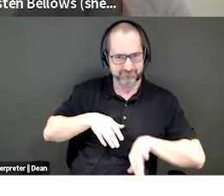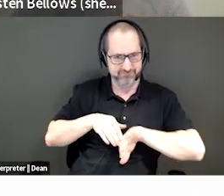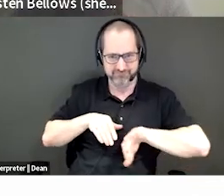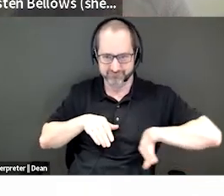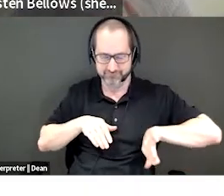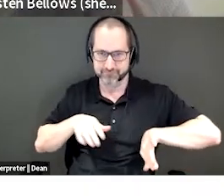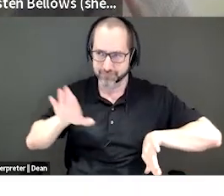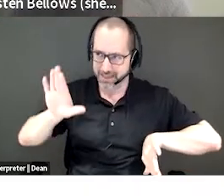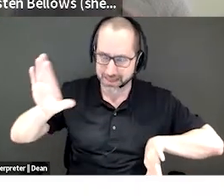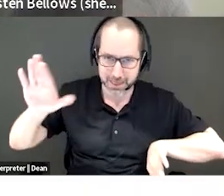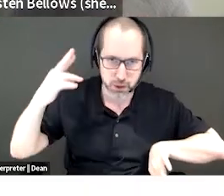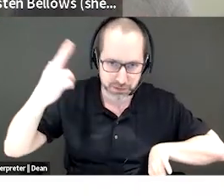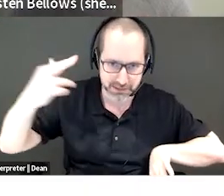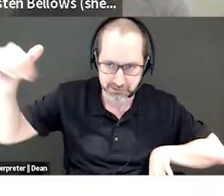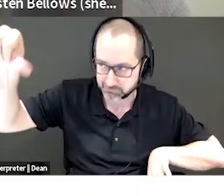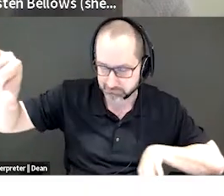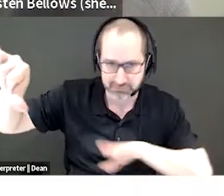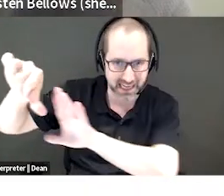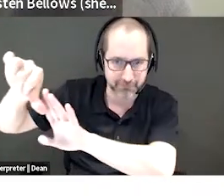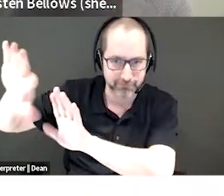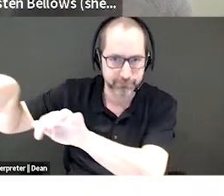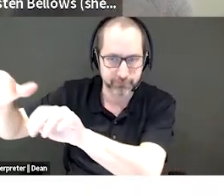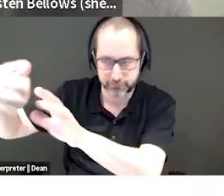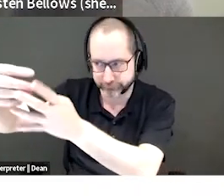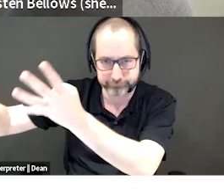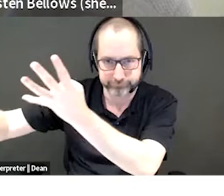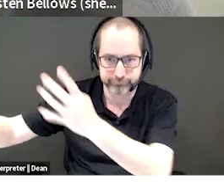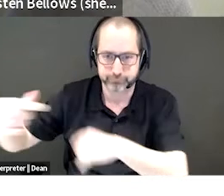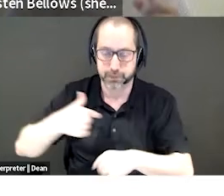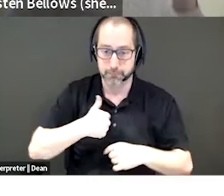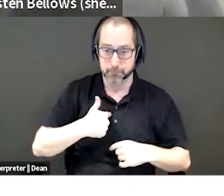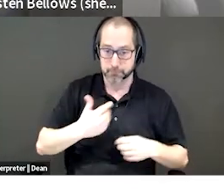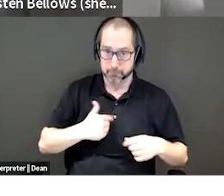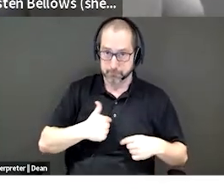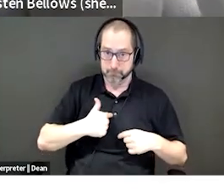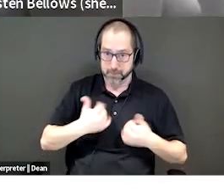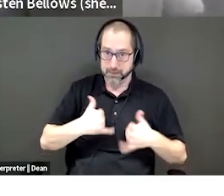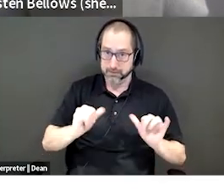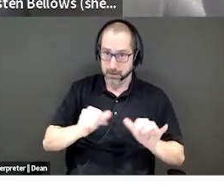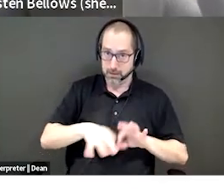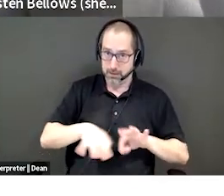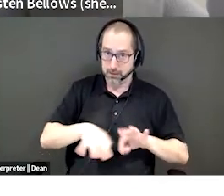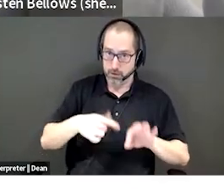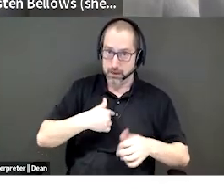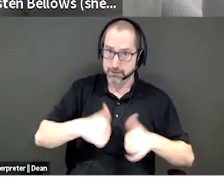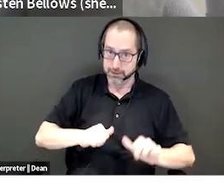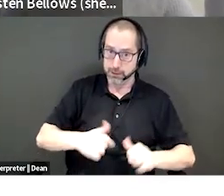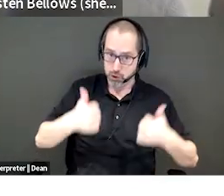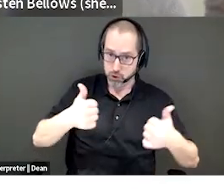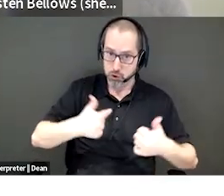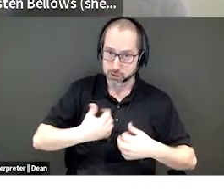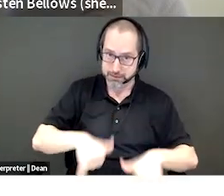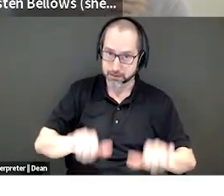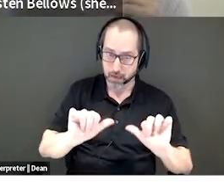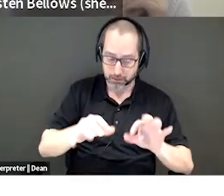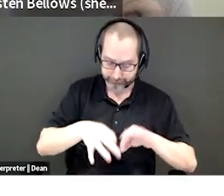do with your value as a person. Okay, just try and get that going in a loop in